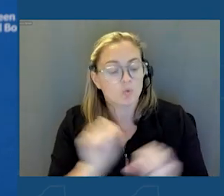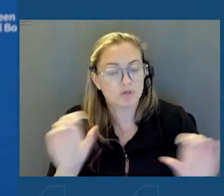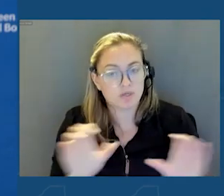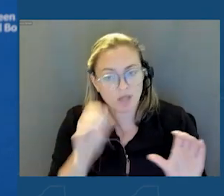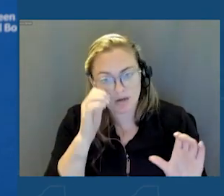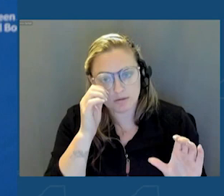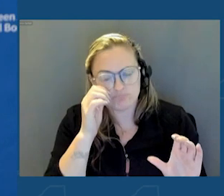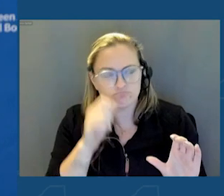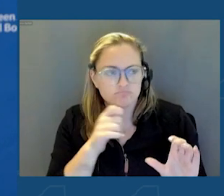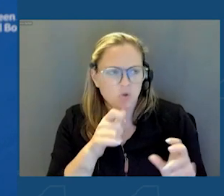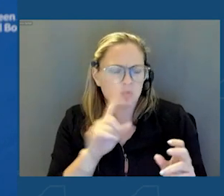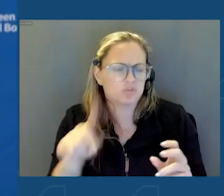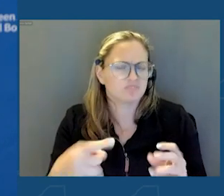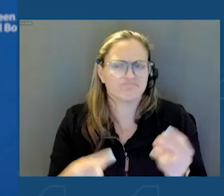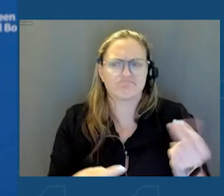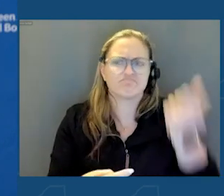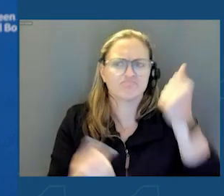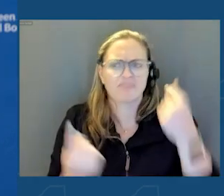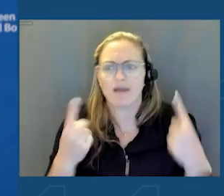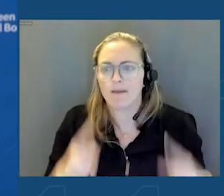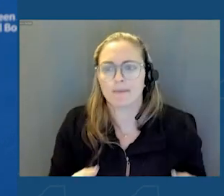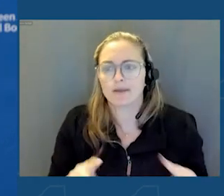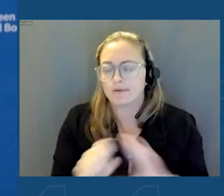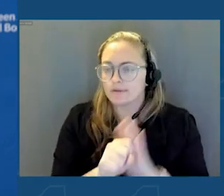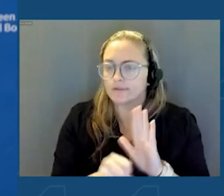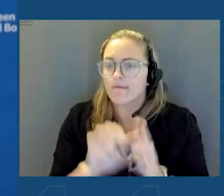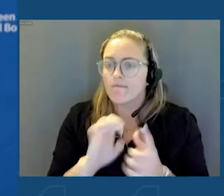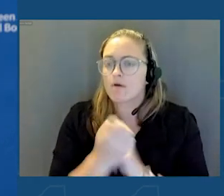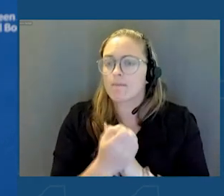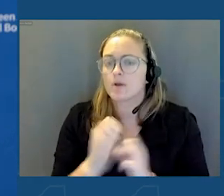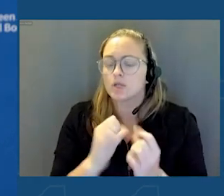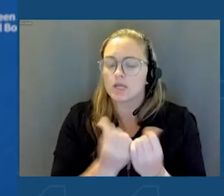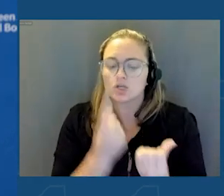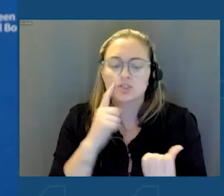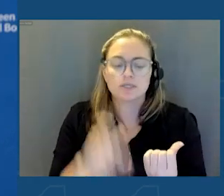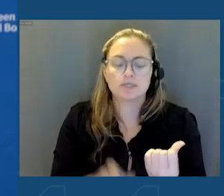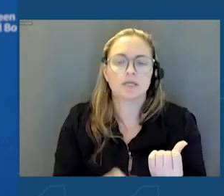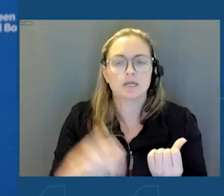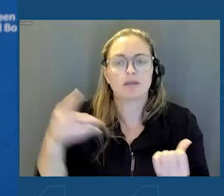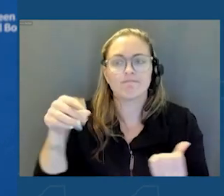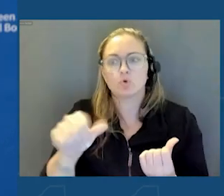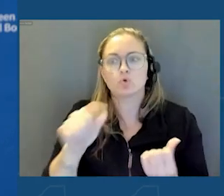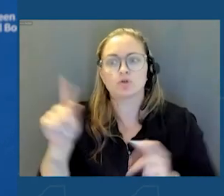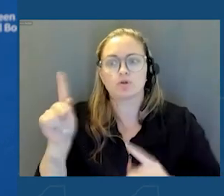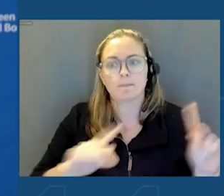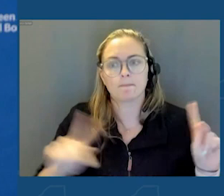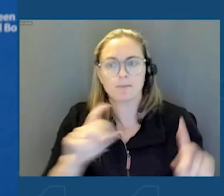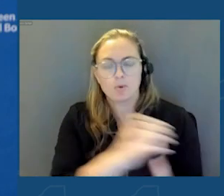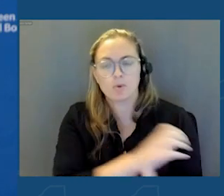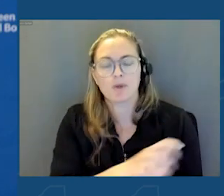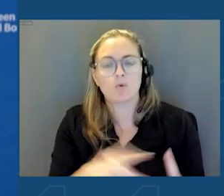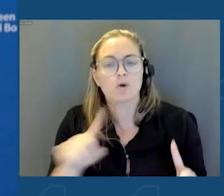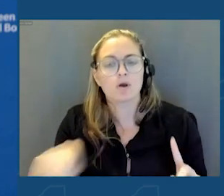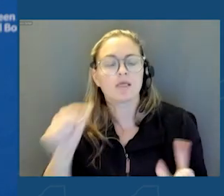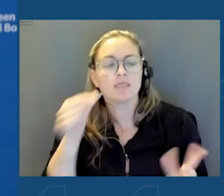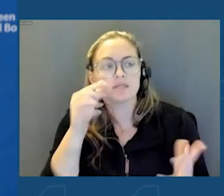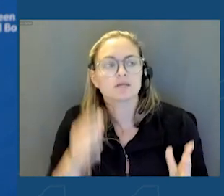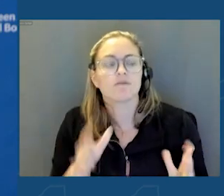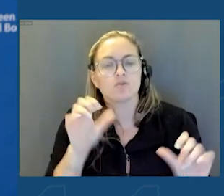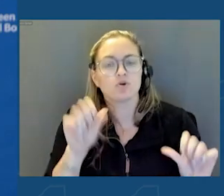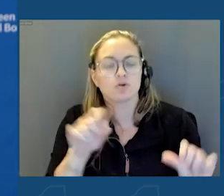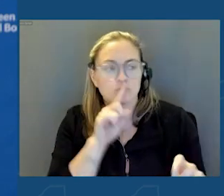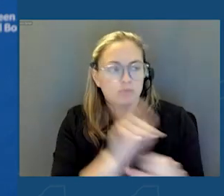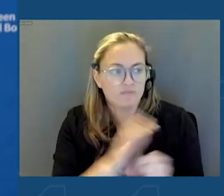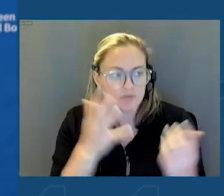just happen. Our state environmental agencies needed an infusion of people power, and this governor committed